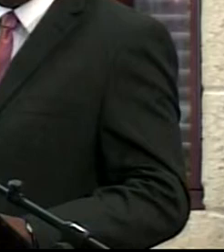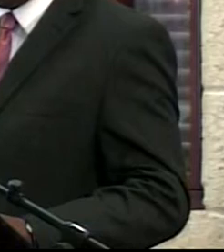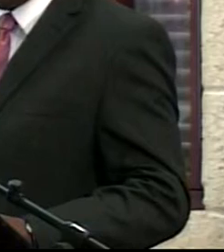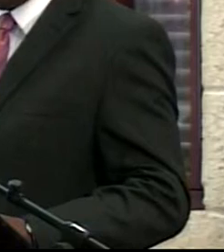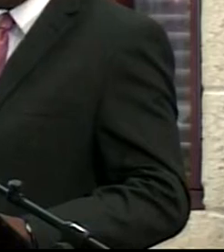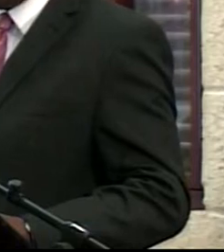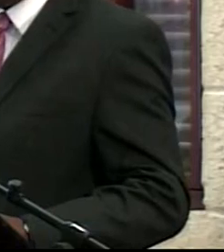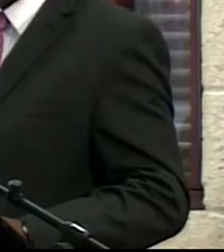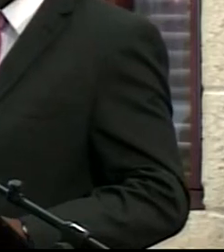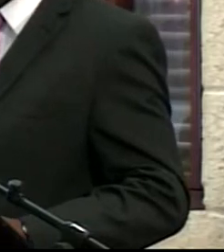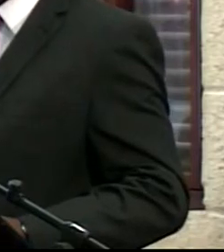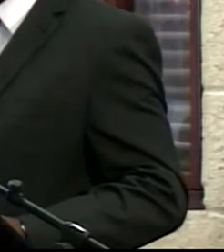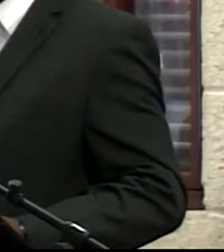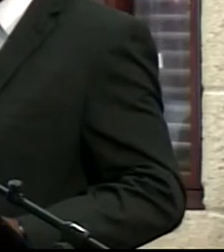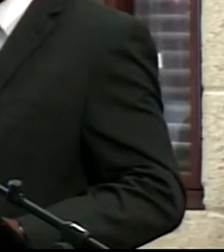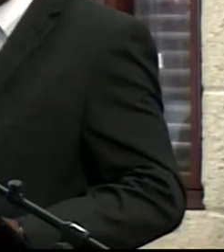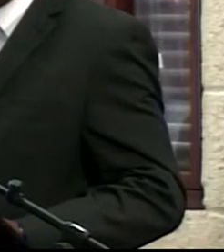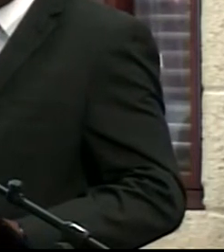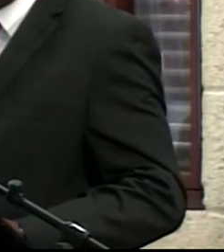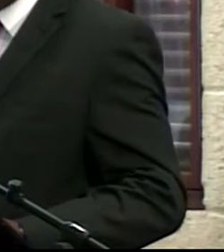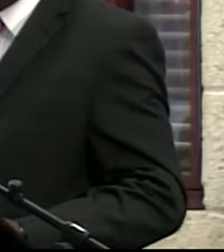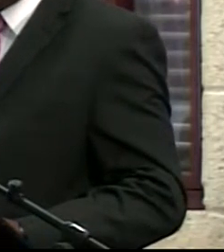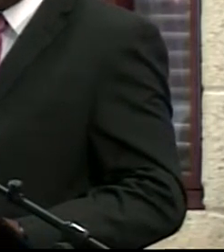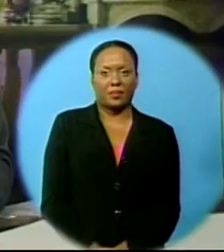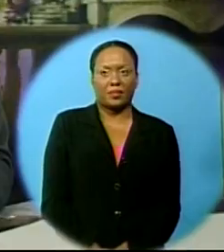health, including the private sector.